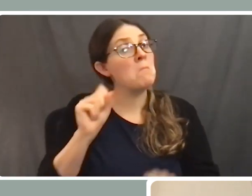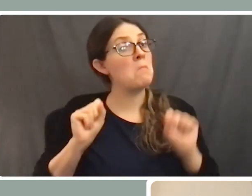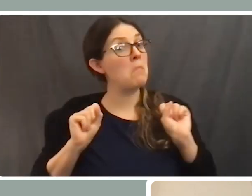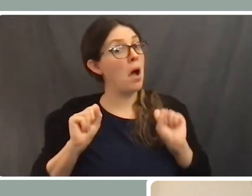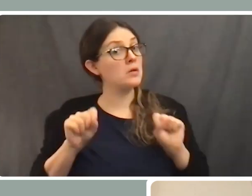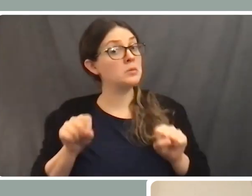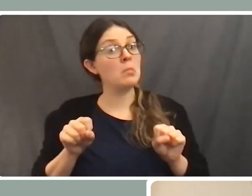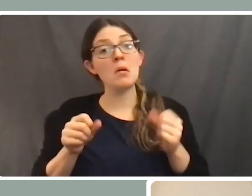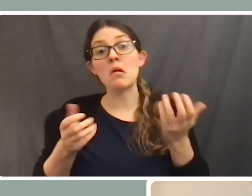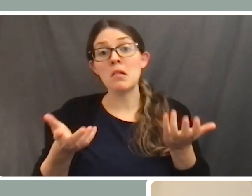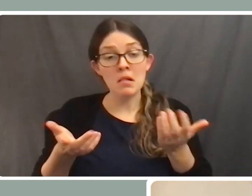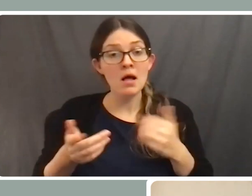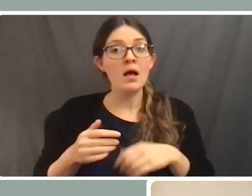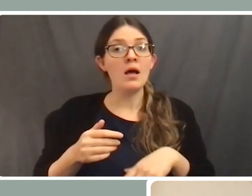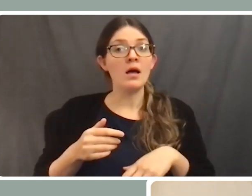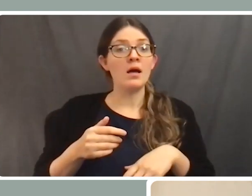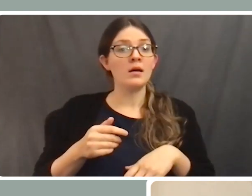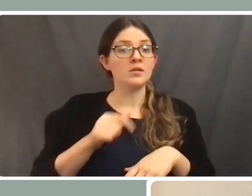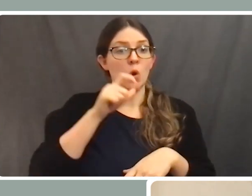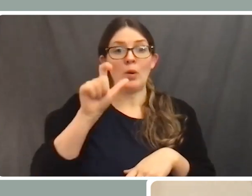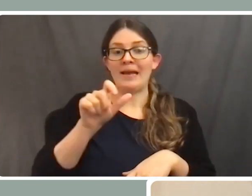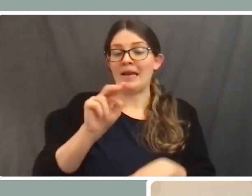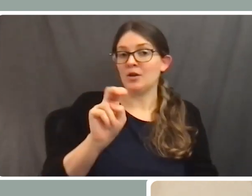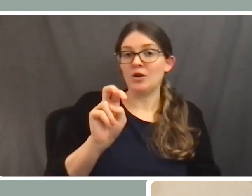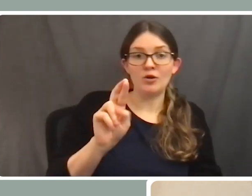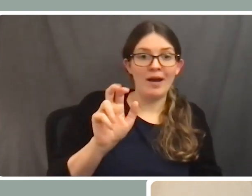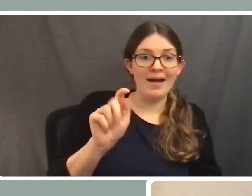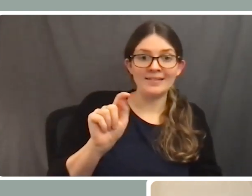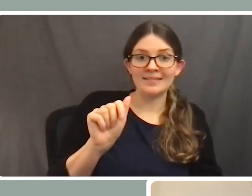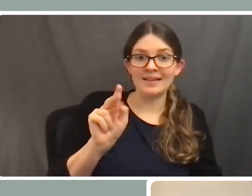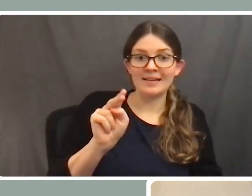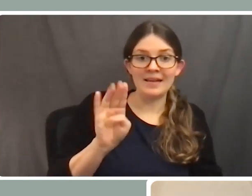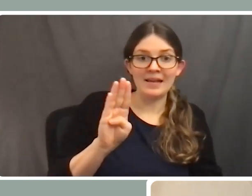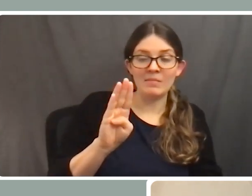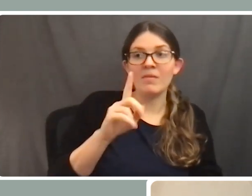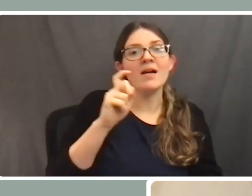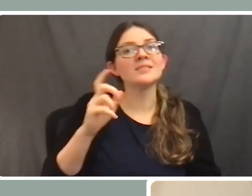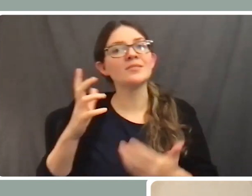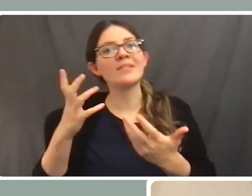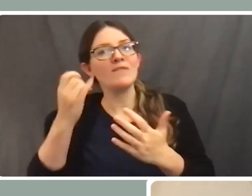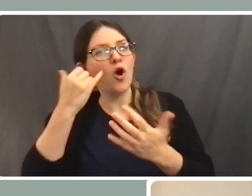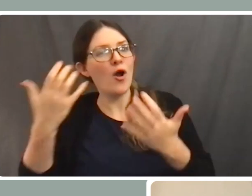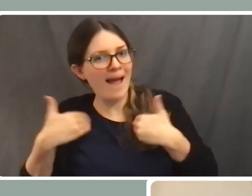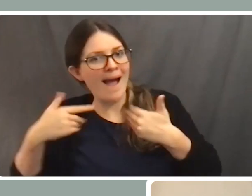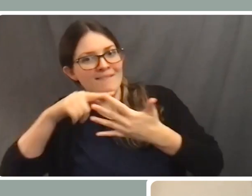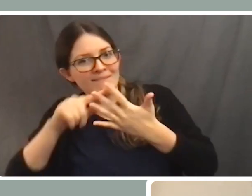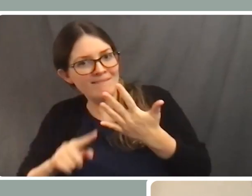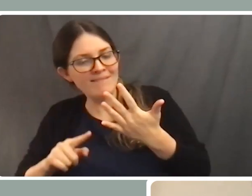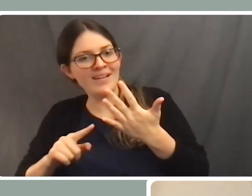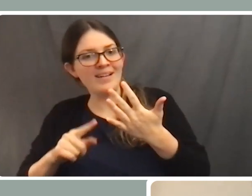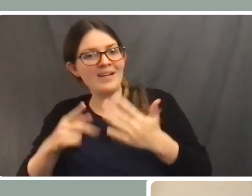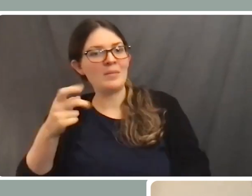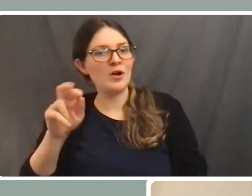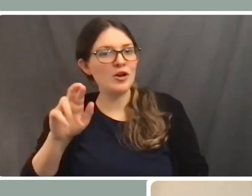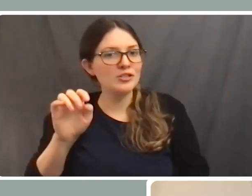that maybe you don't need the Neratinib anti-HER2 drug if you've already gotten all this additional benefit from your